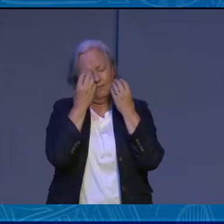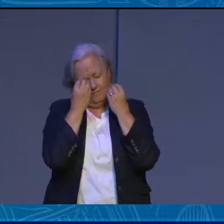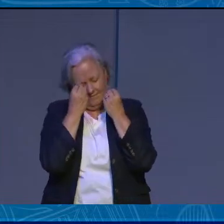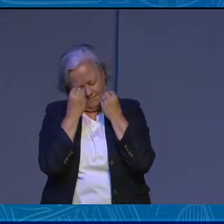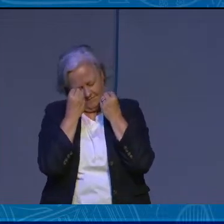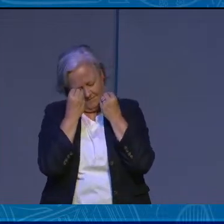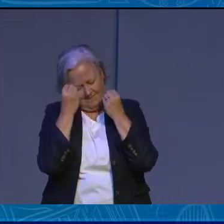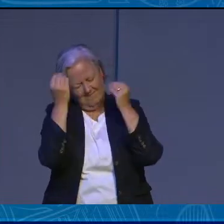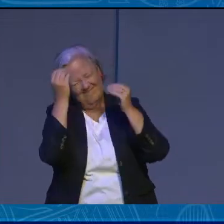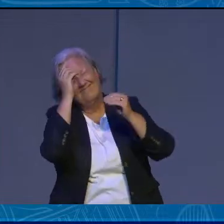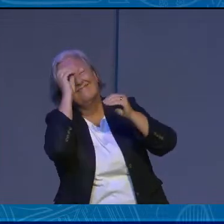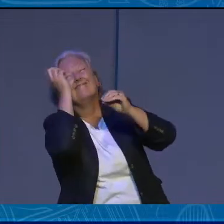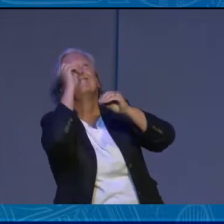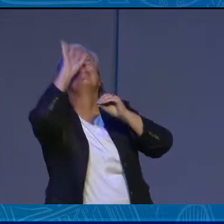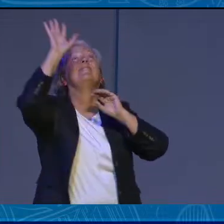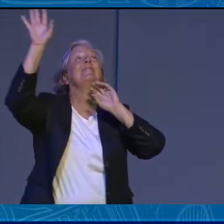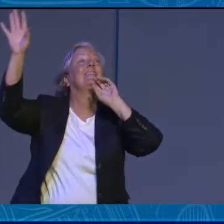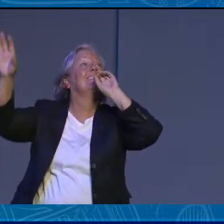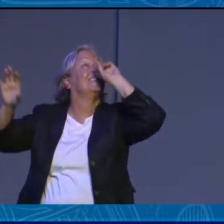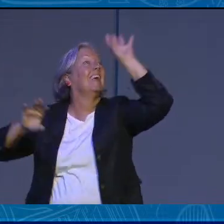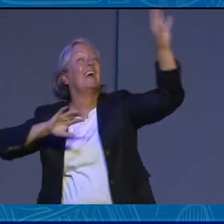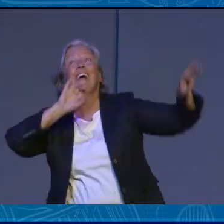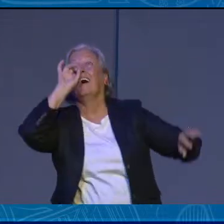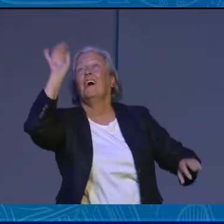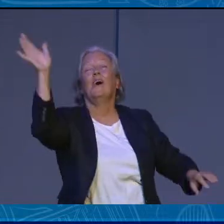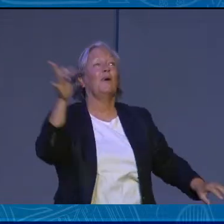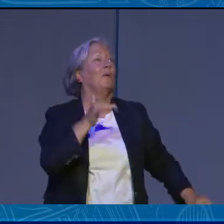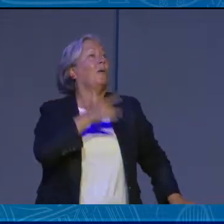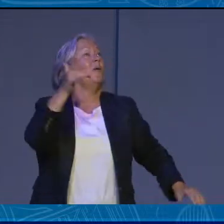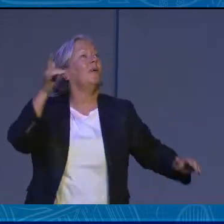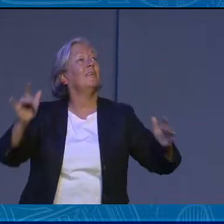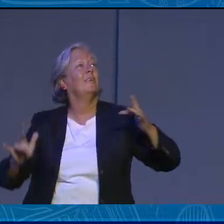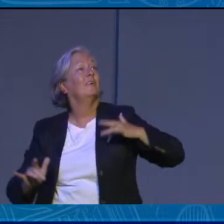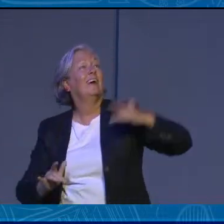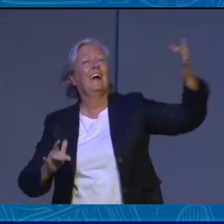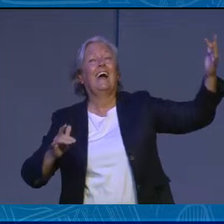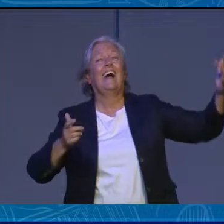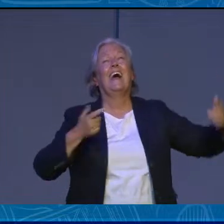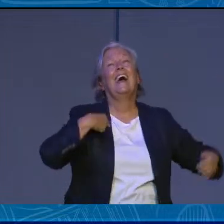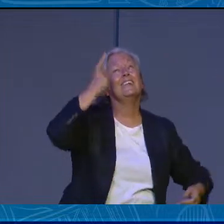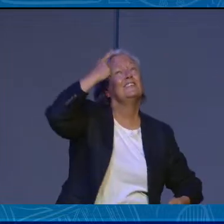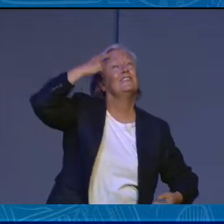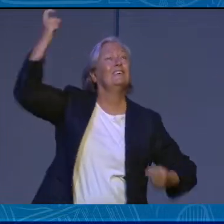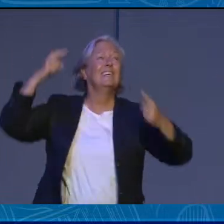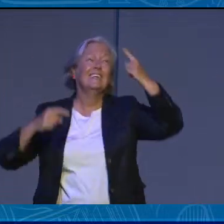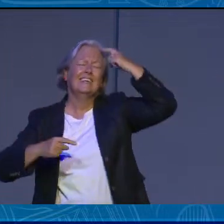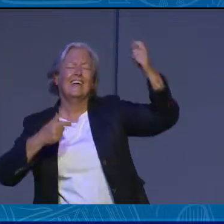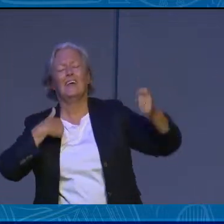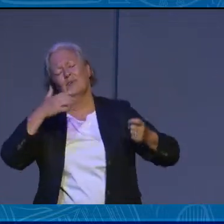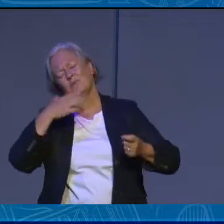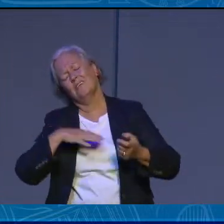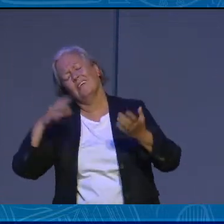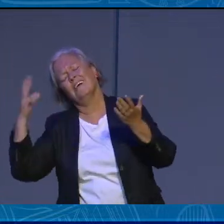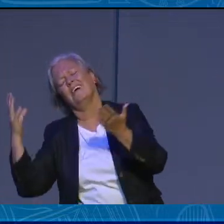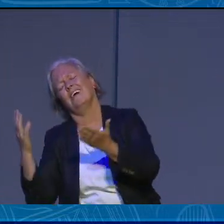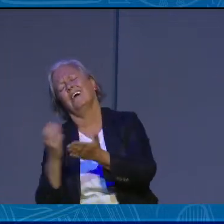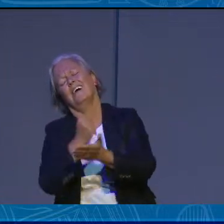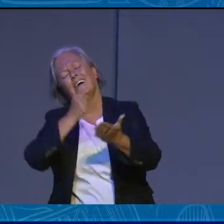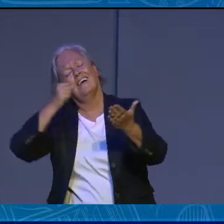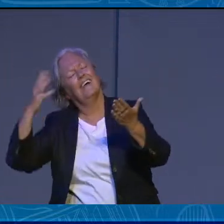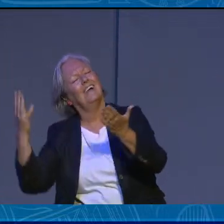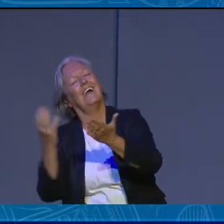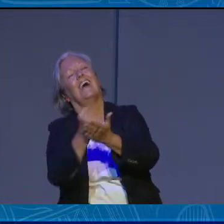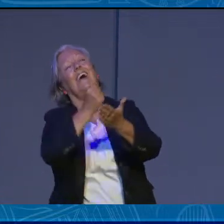The brightest colors fill my head. A million dreams are keeping me